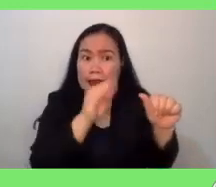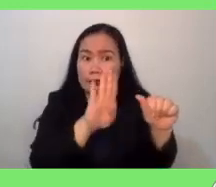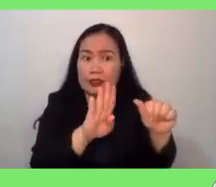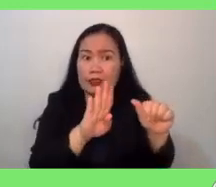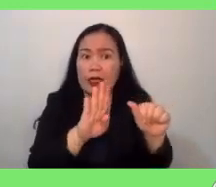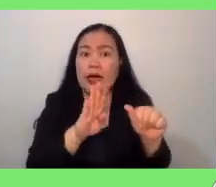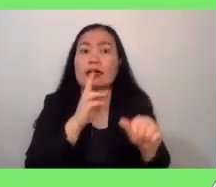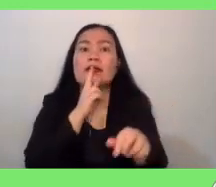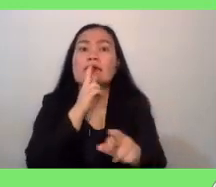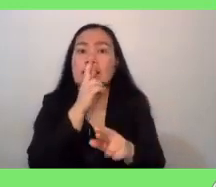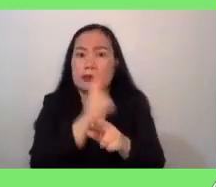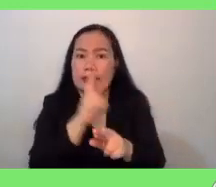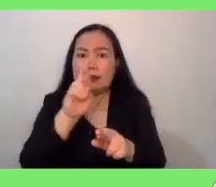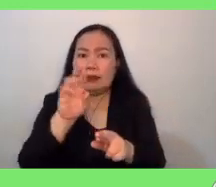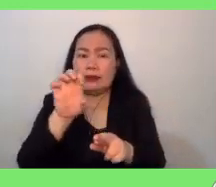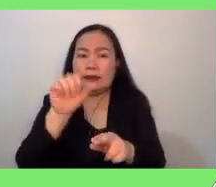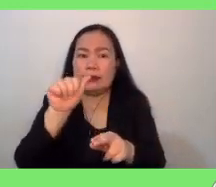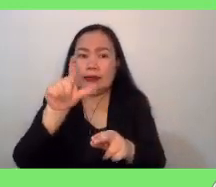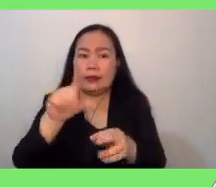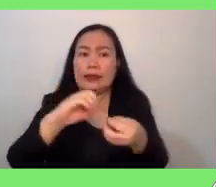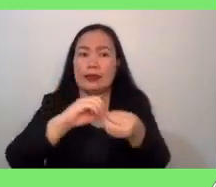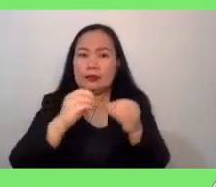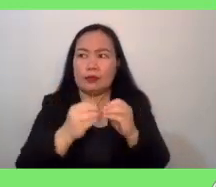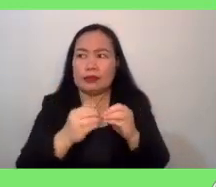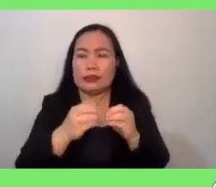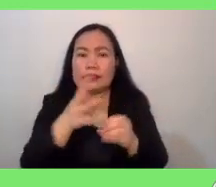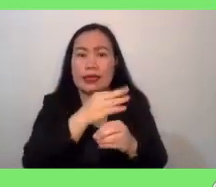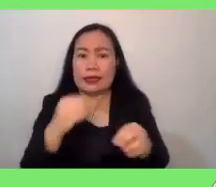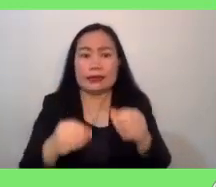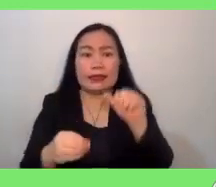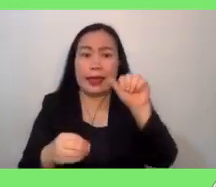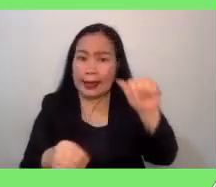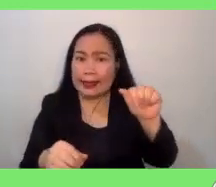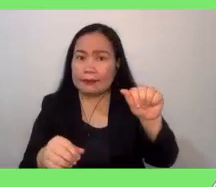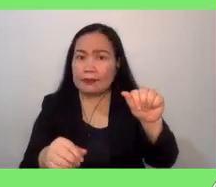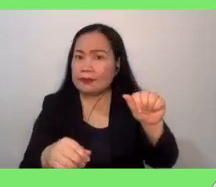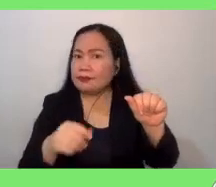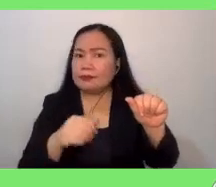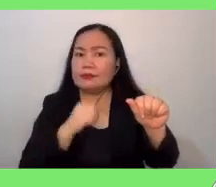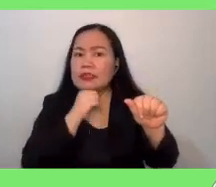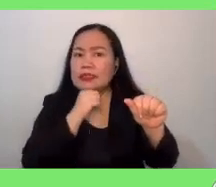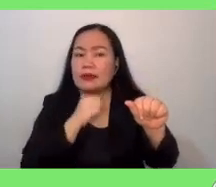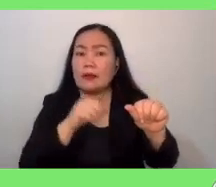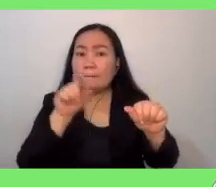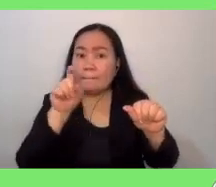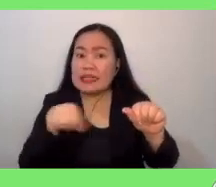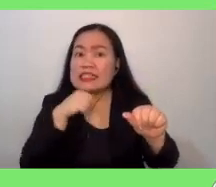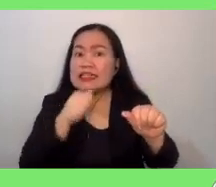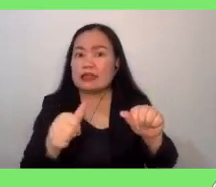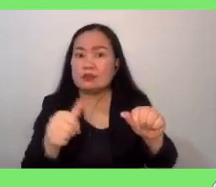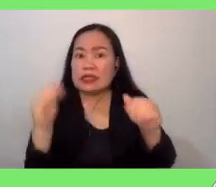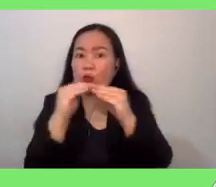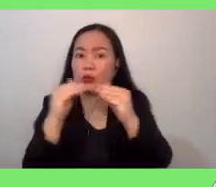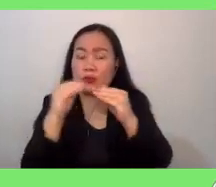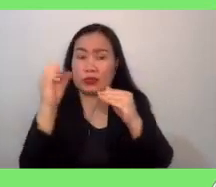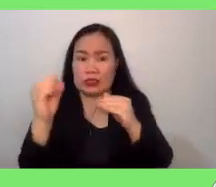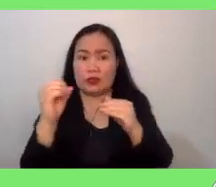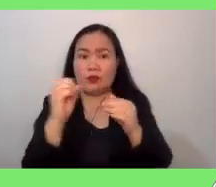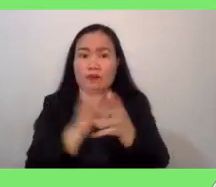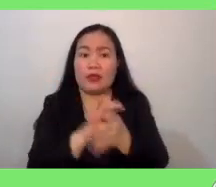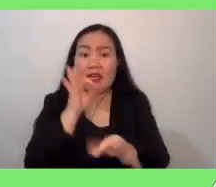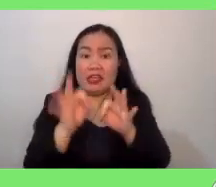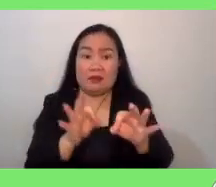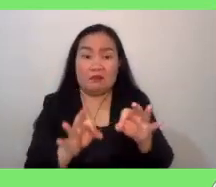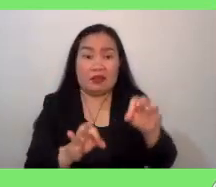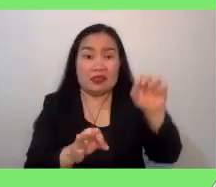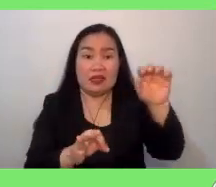should not be equal to 0. Hindi dapat to mag-equal to 0. Okay? Now, kasi pag nag-0 yan, mawawala